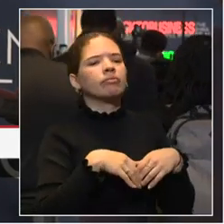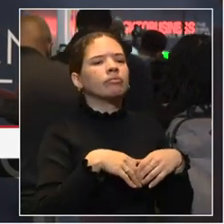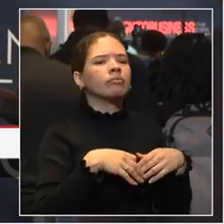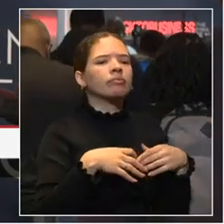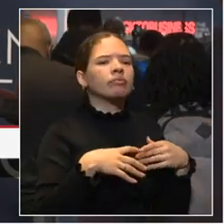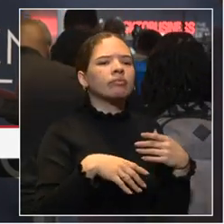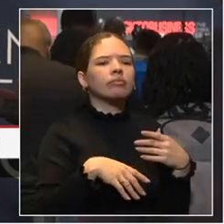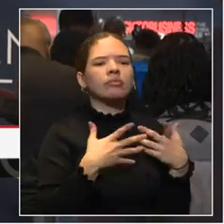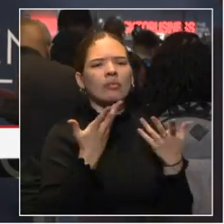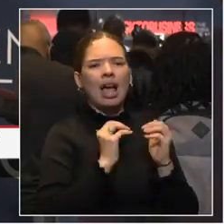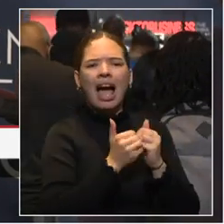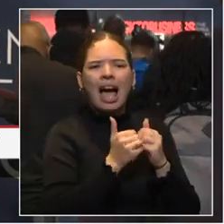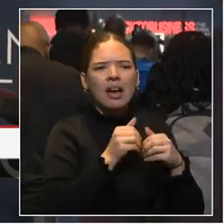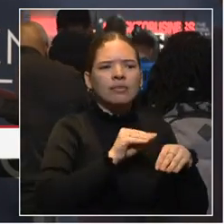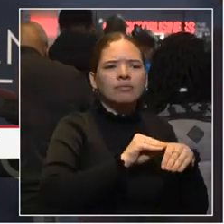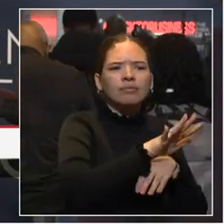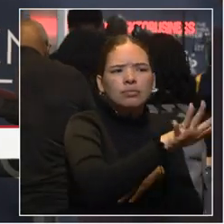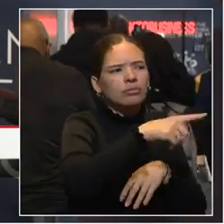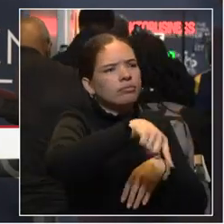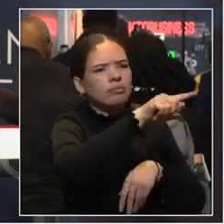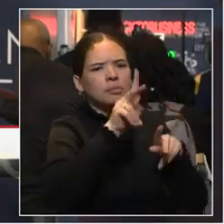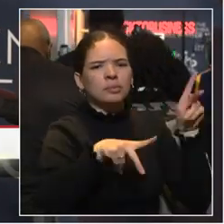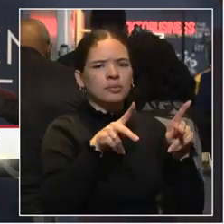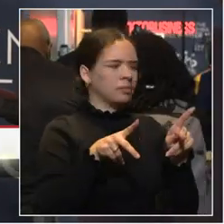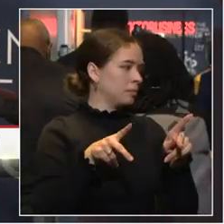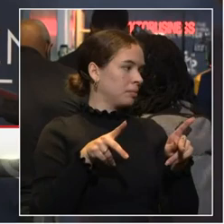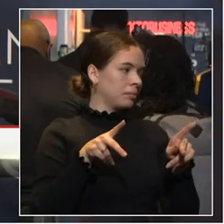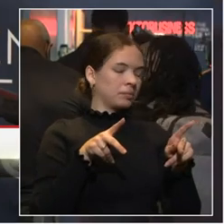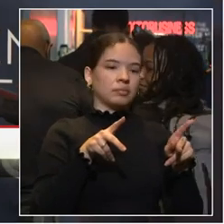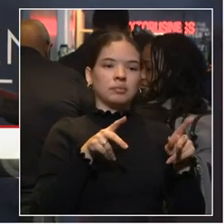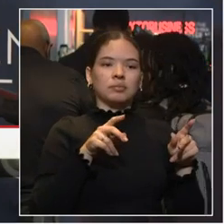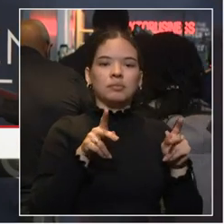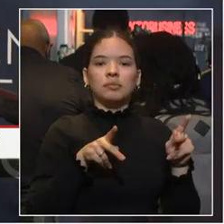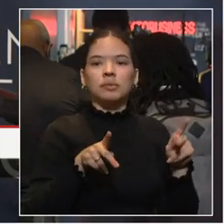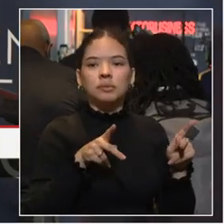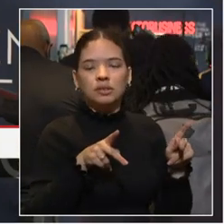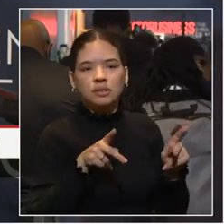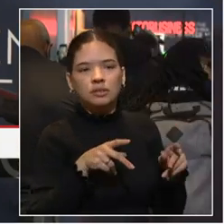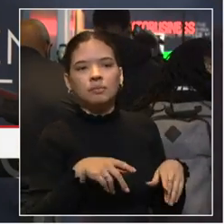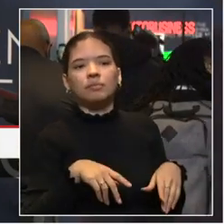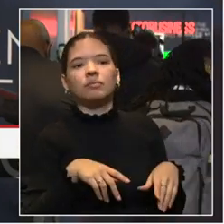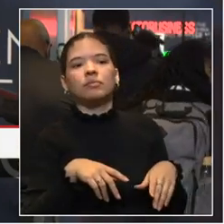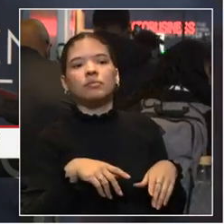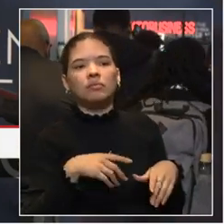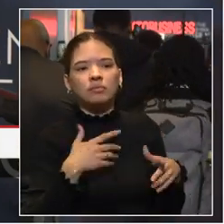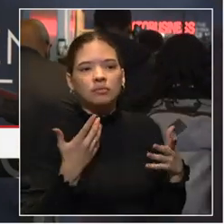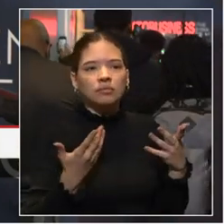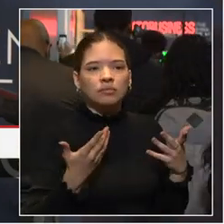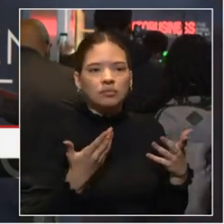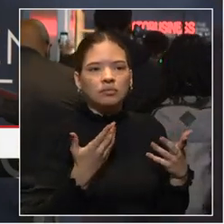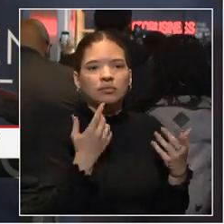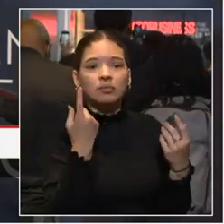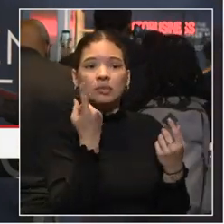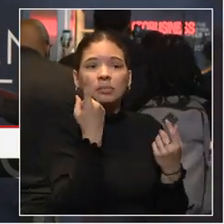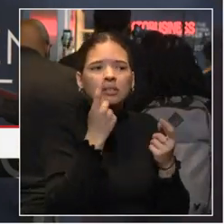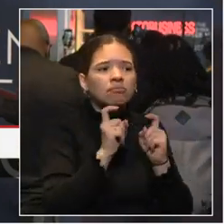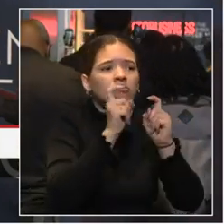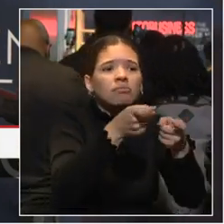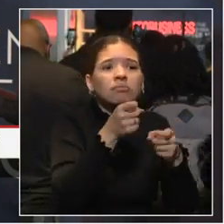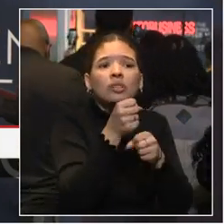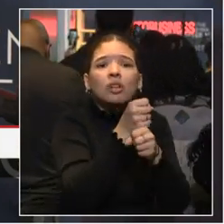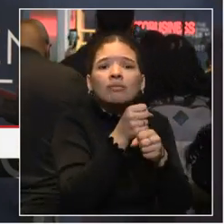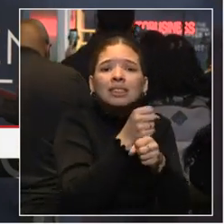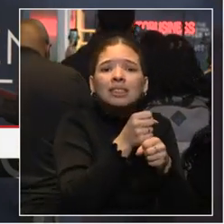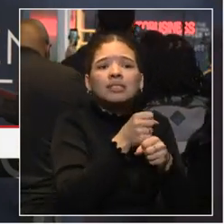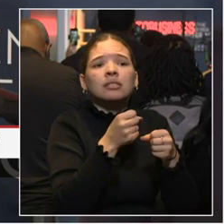the biggest things we said coming up is you could really make somebody's day with a cup of coffee. And so, if